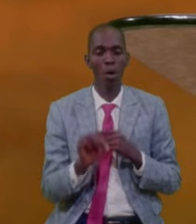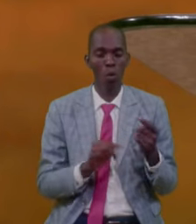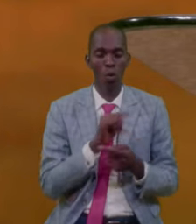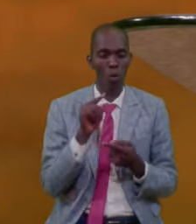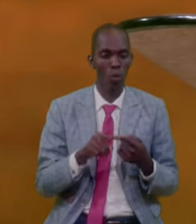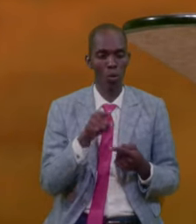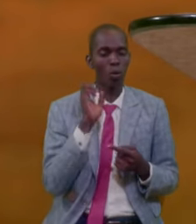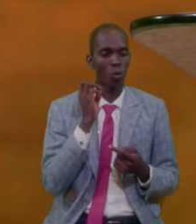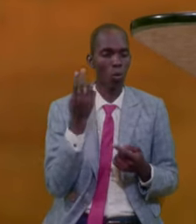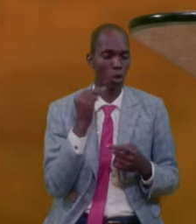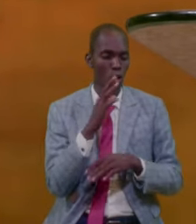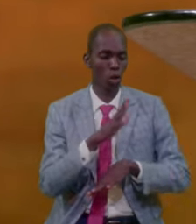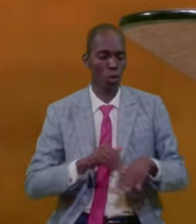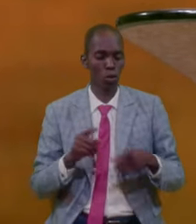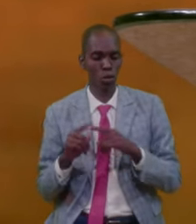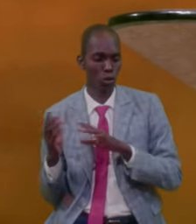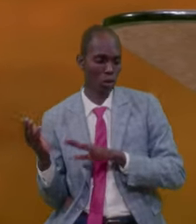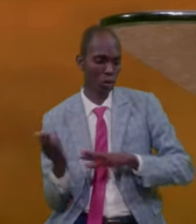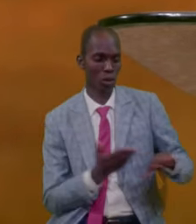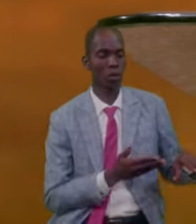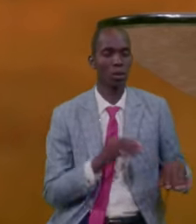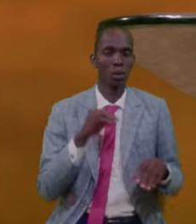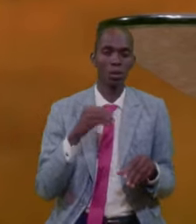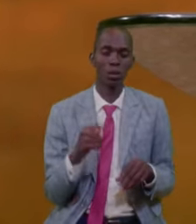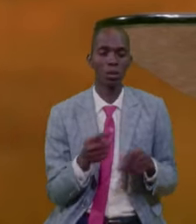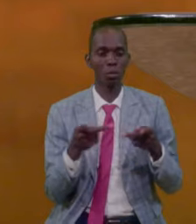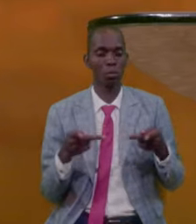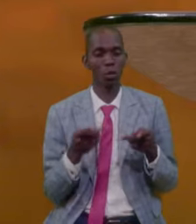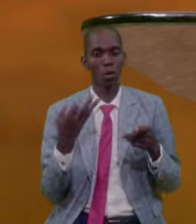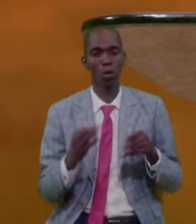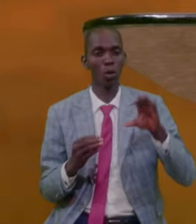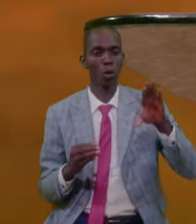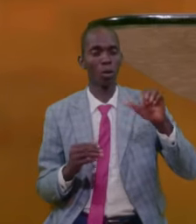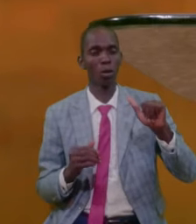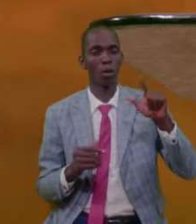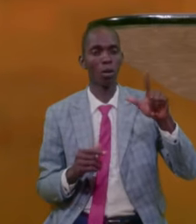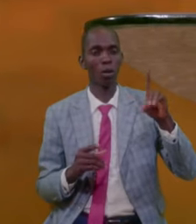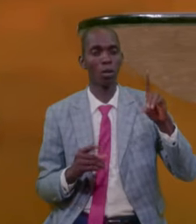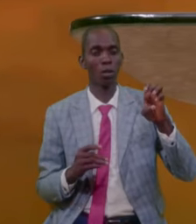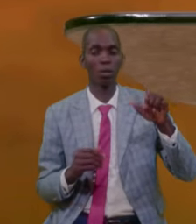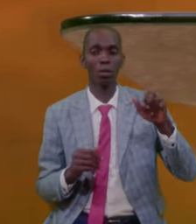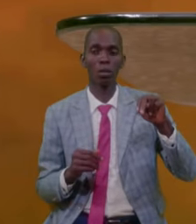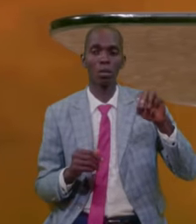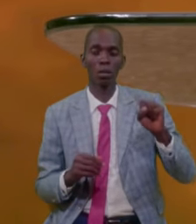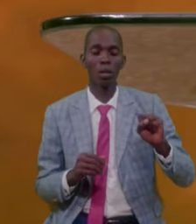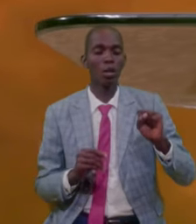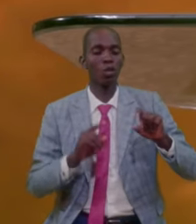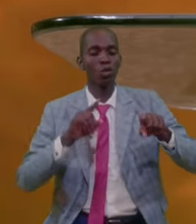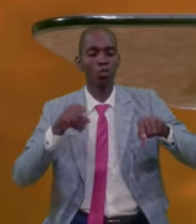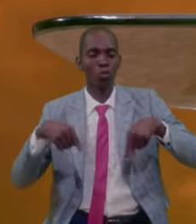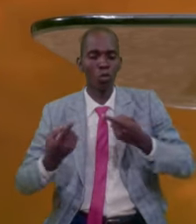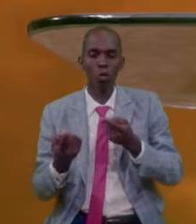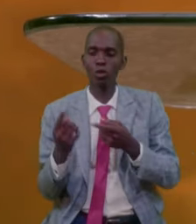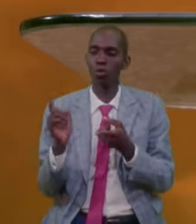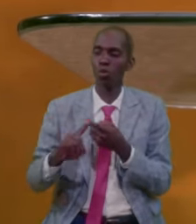the Chaldeans, he left going after what God had said, not knowing whither